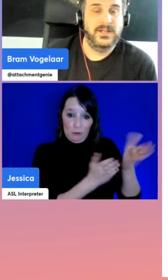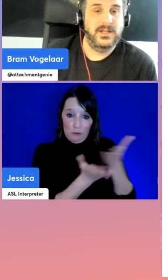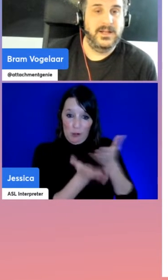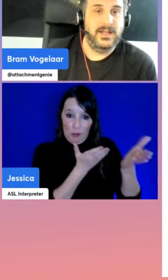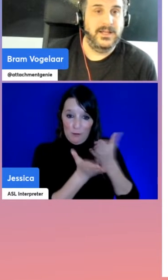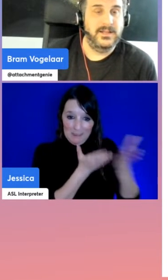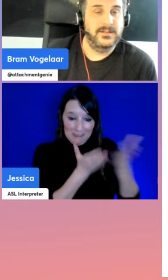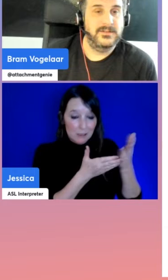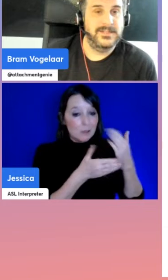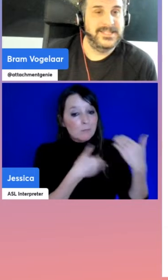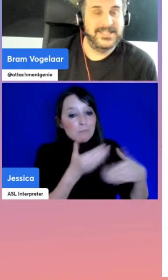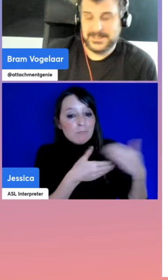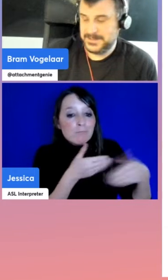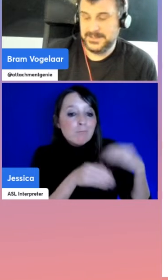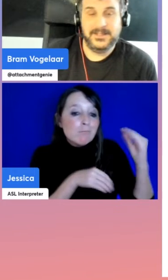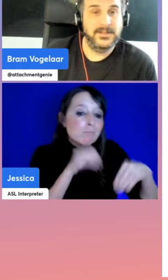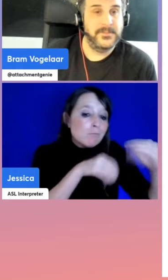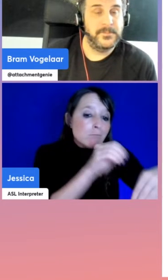up, and